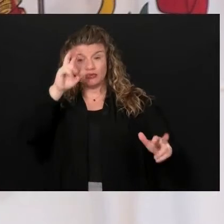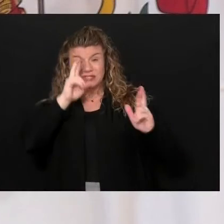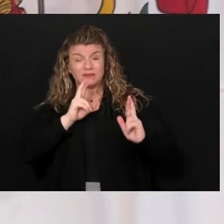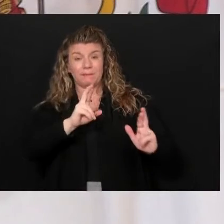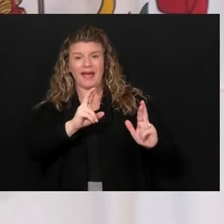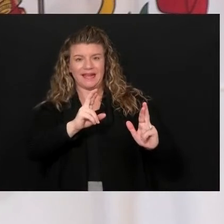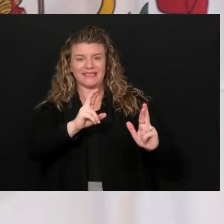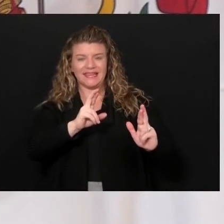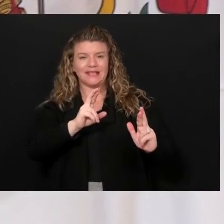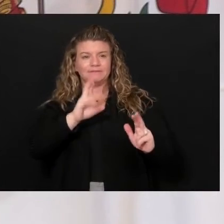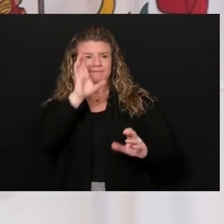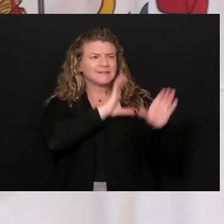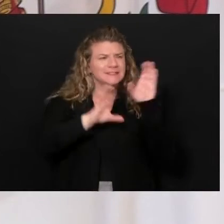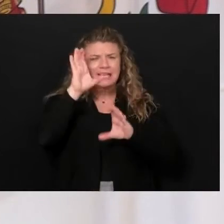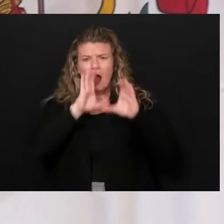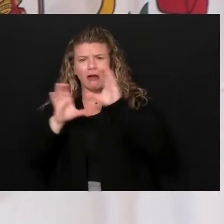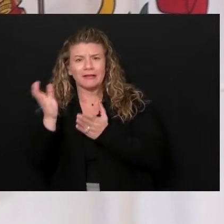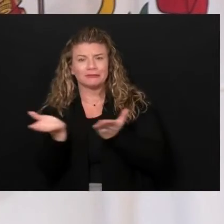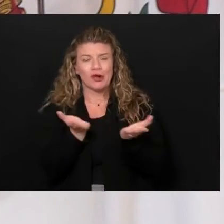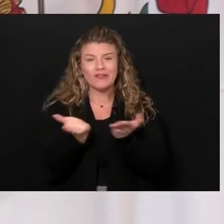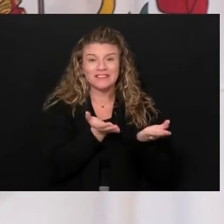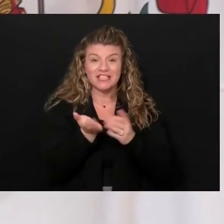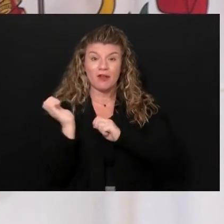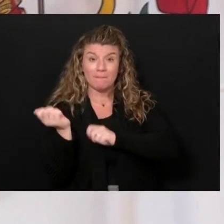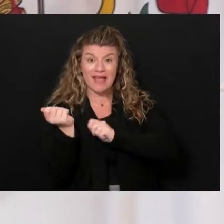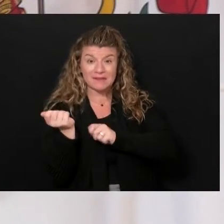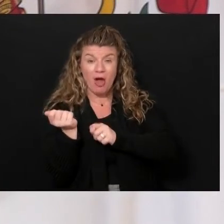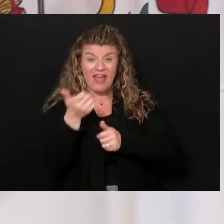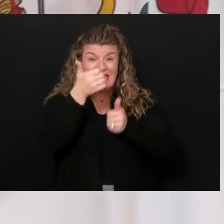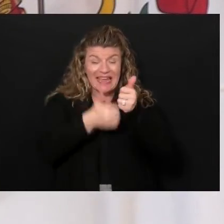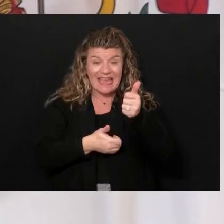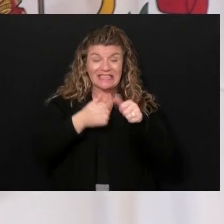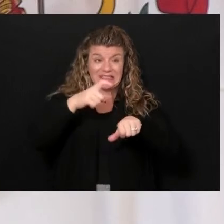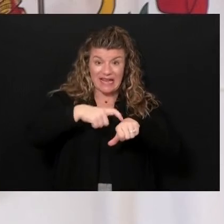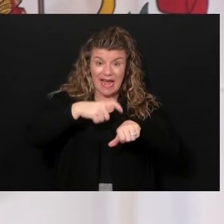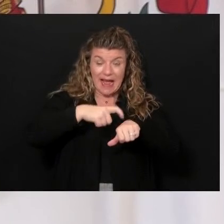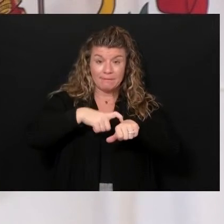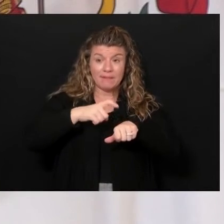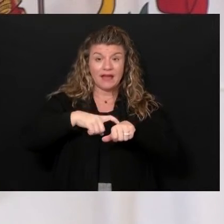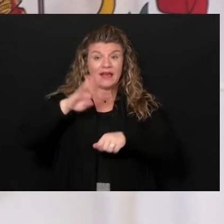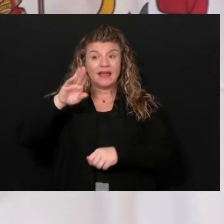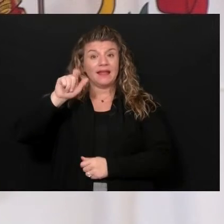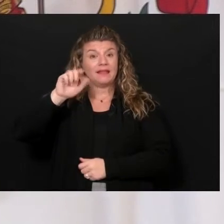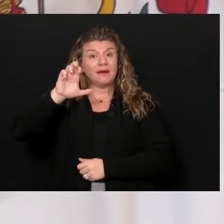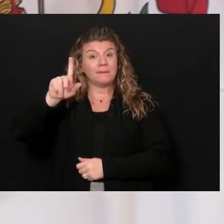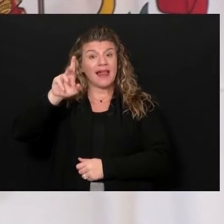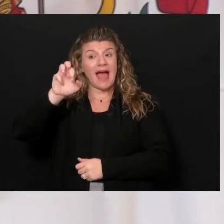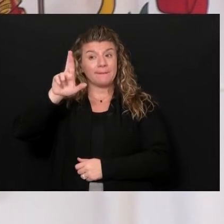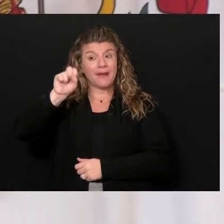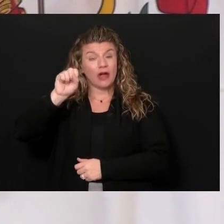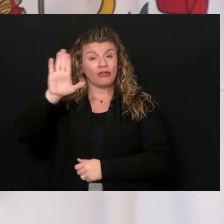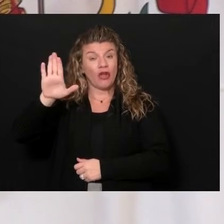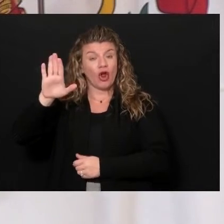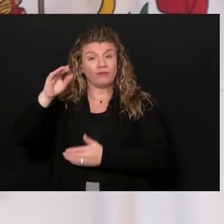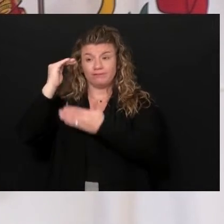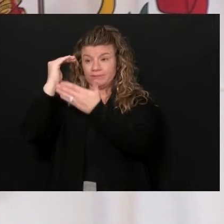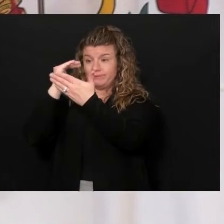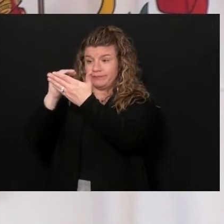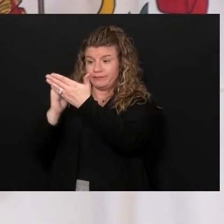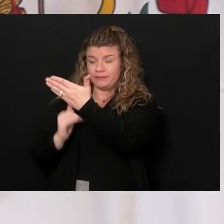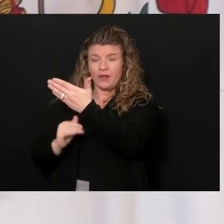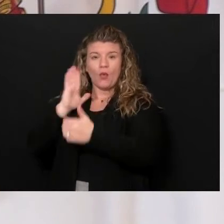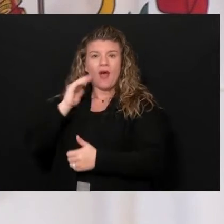amateur scouting services. Each season, the Black Bears roster will be filled from